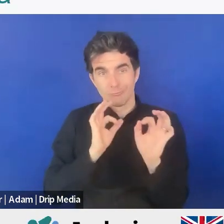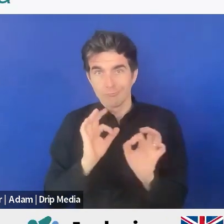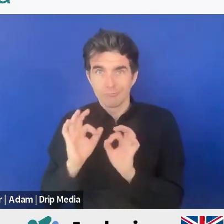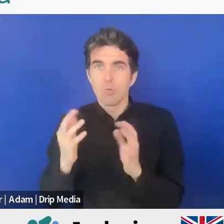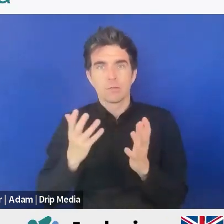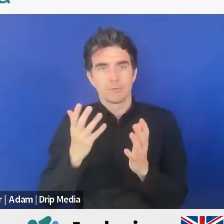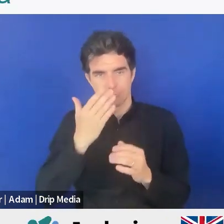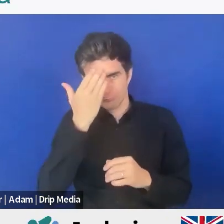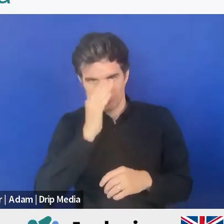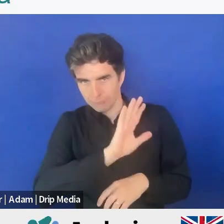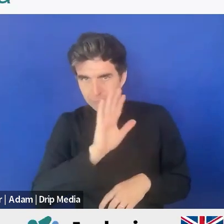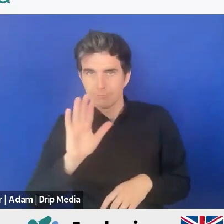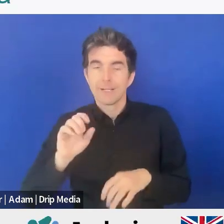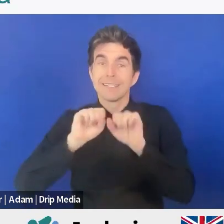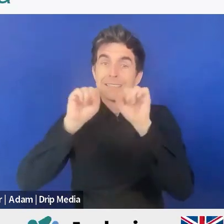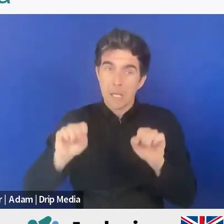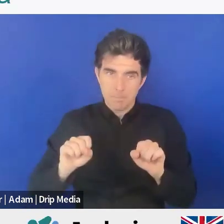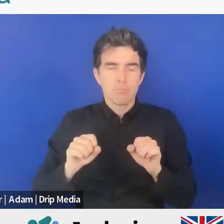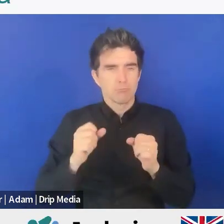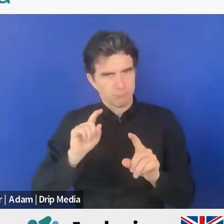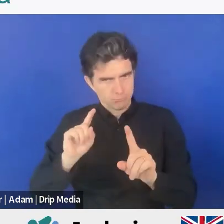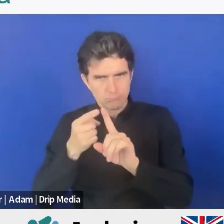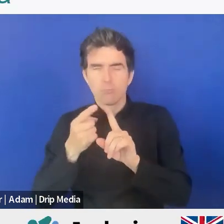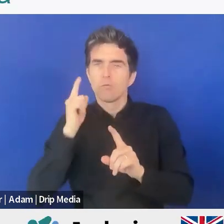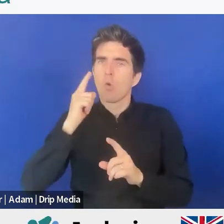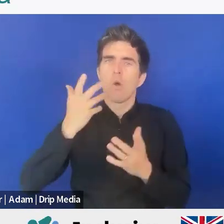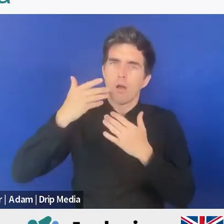the purpose of long-term inclusion.